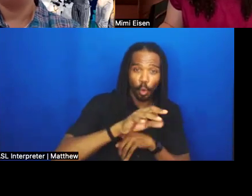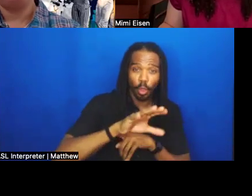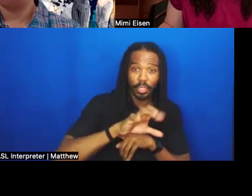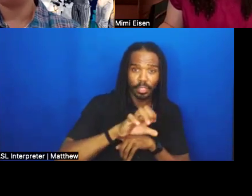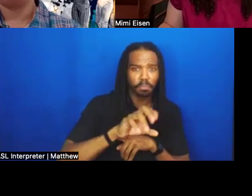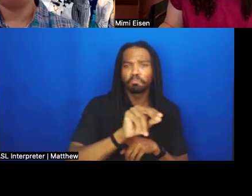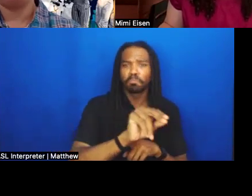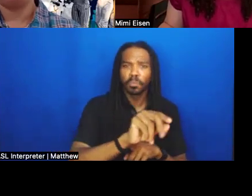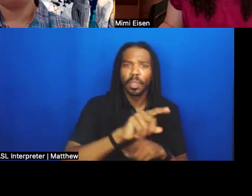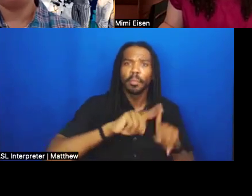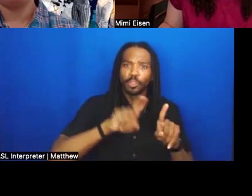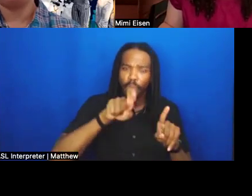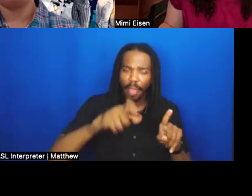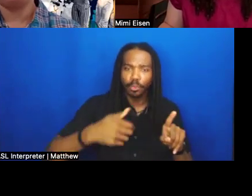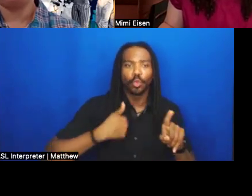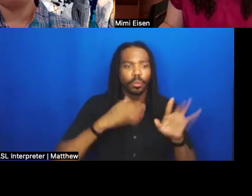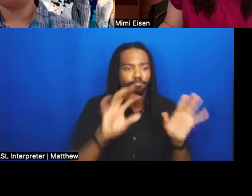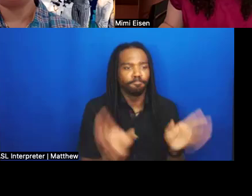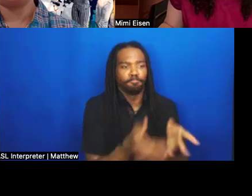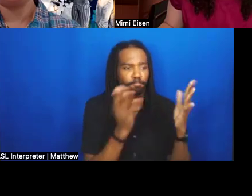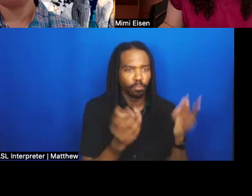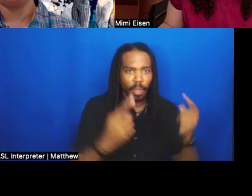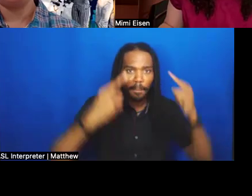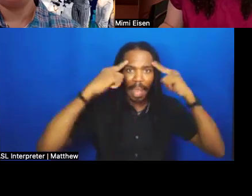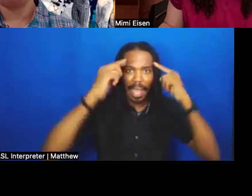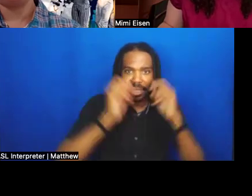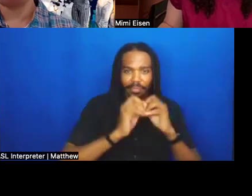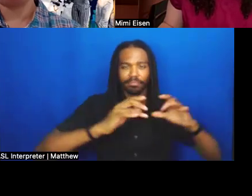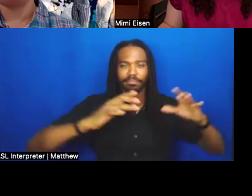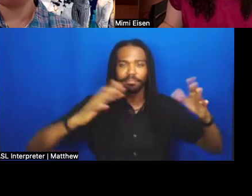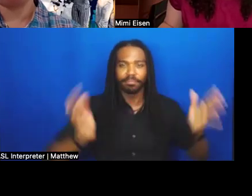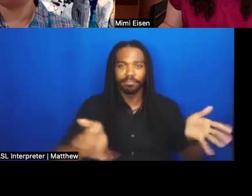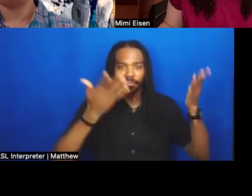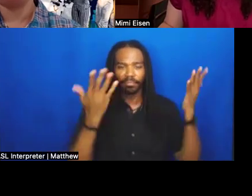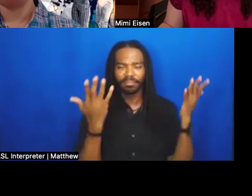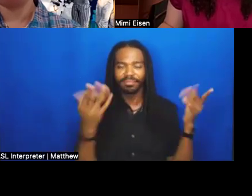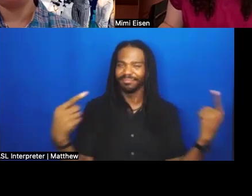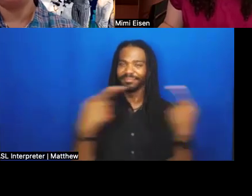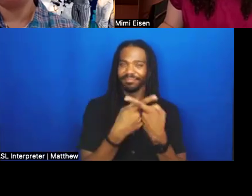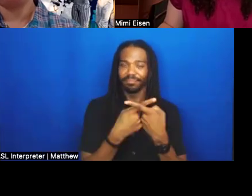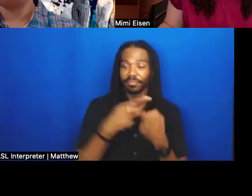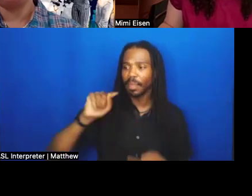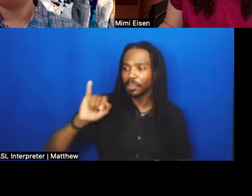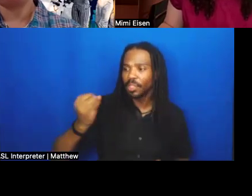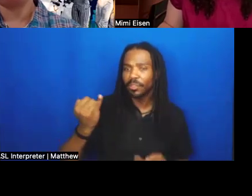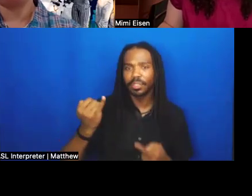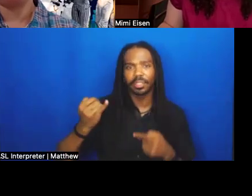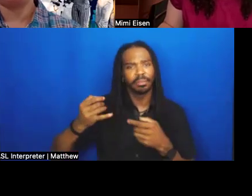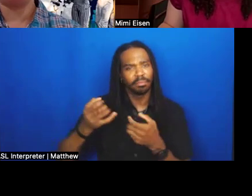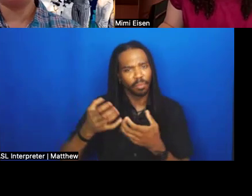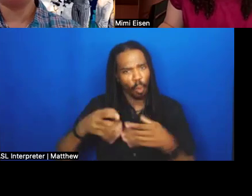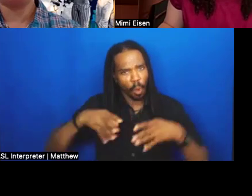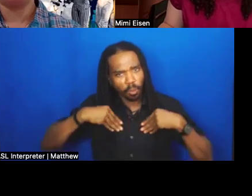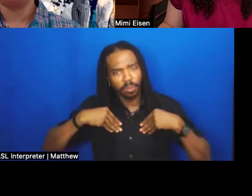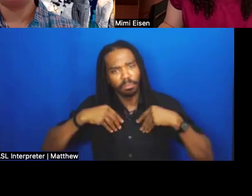real Jefferson is someone who himself enslaved over 600 people and played a key role in the US government for decades in the dispossession